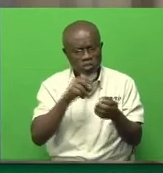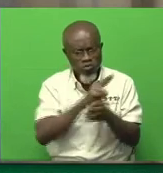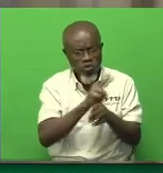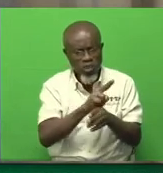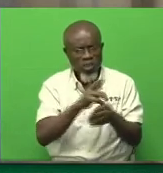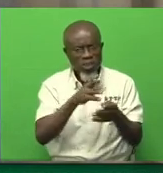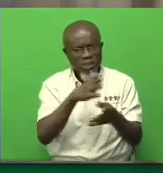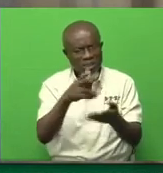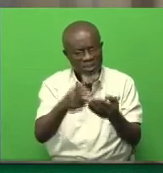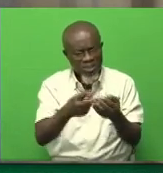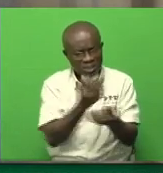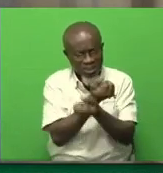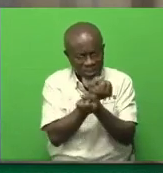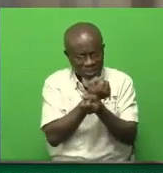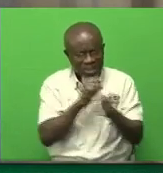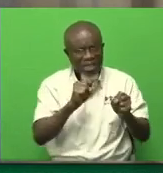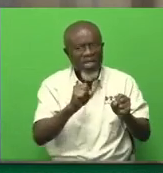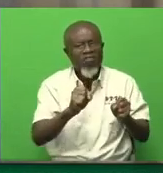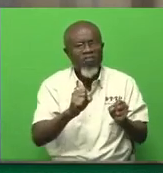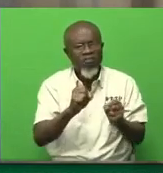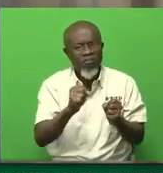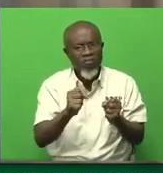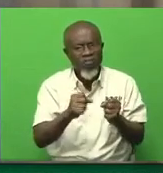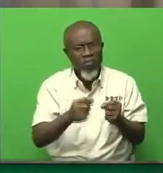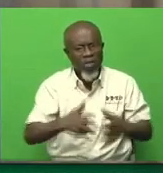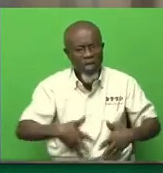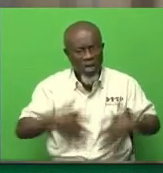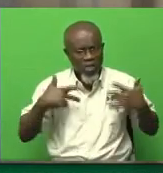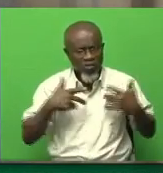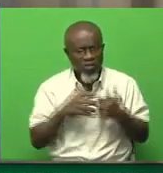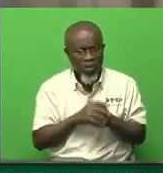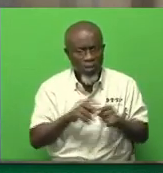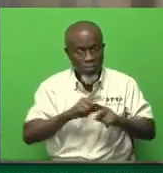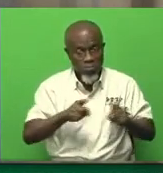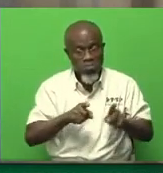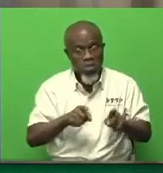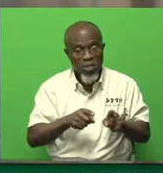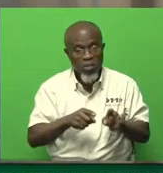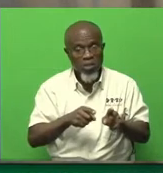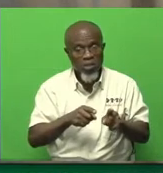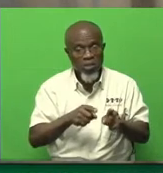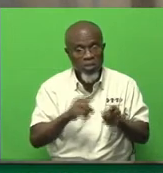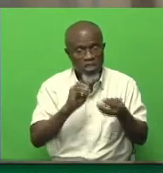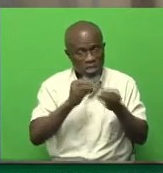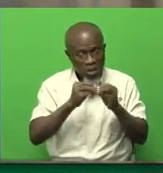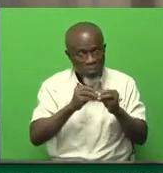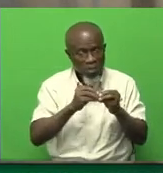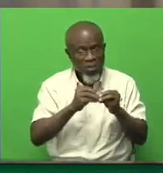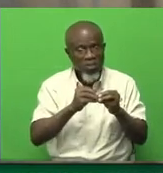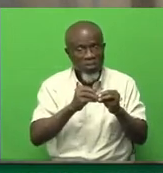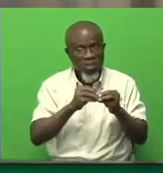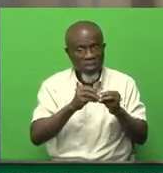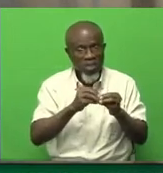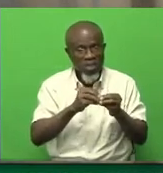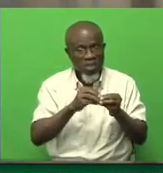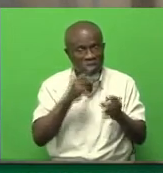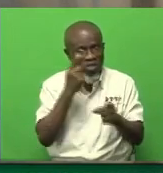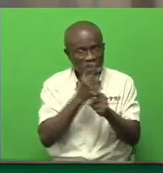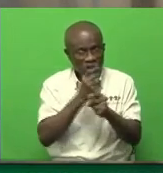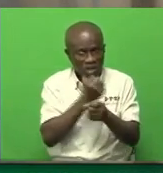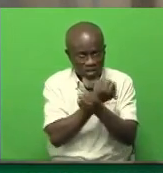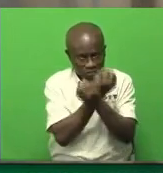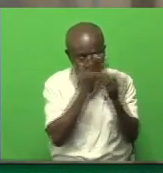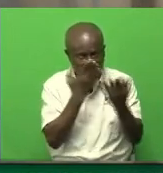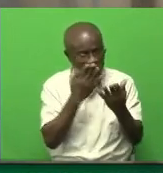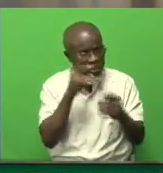that were true the statistics would bear it out but the data facts are strange things and the data does not